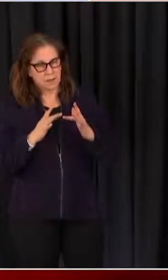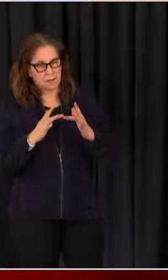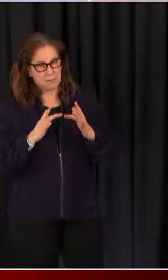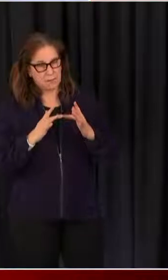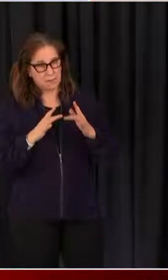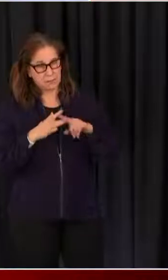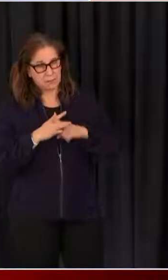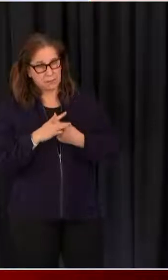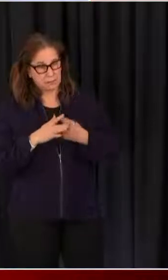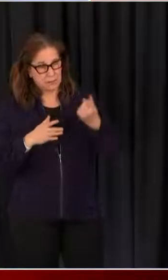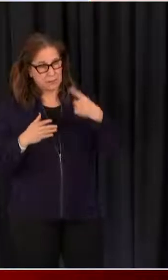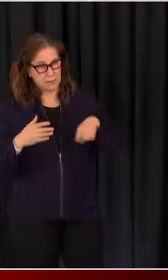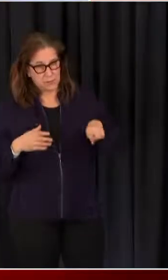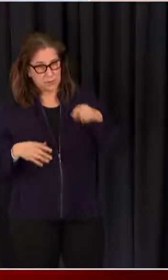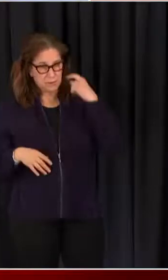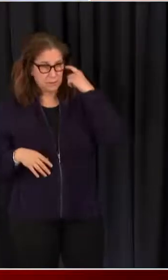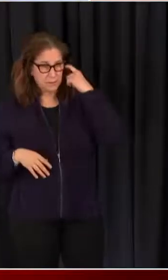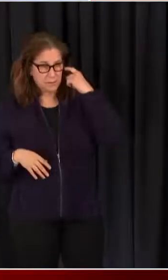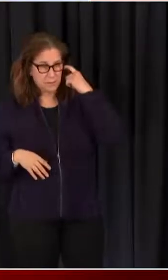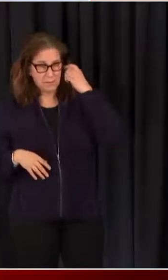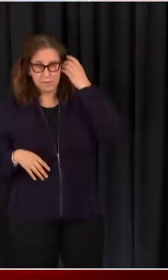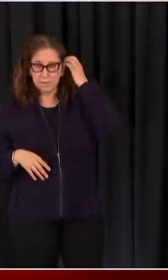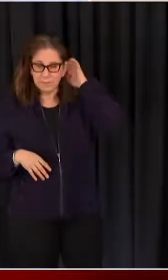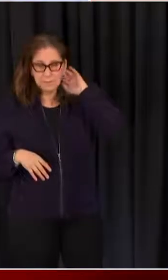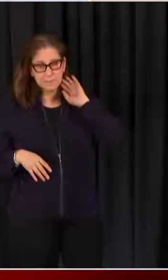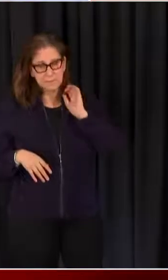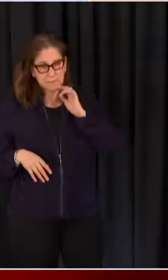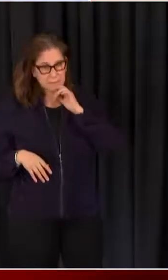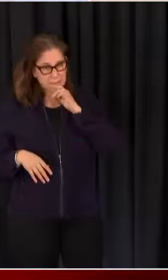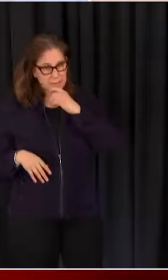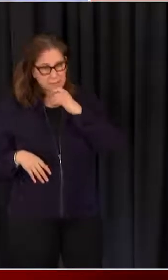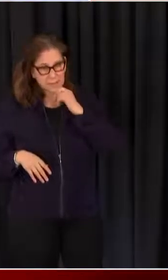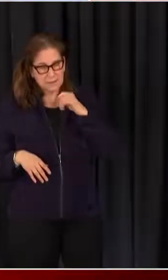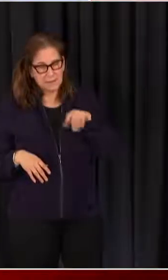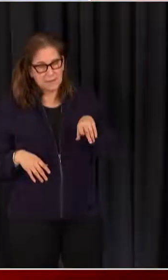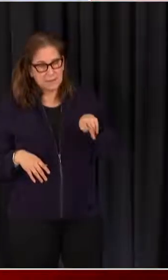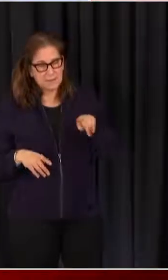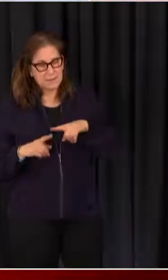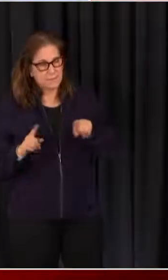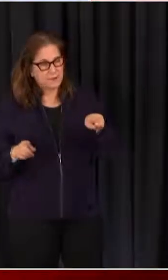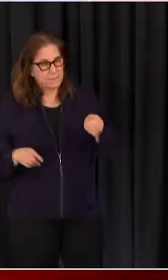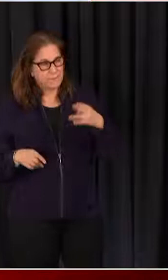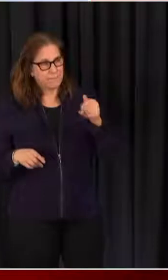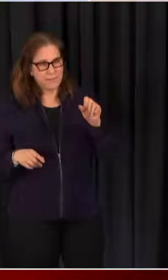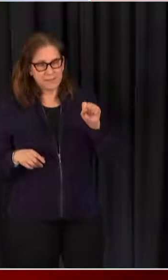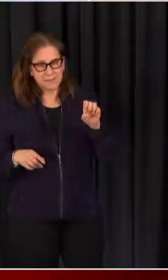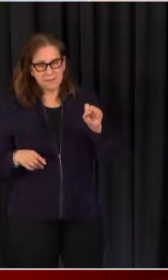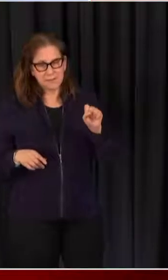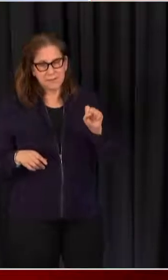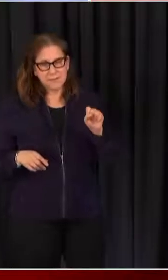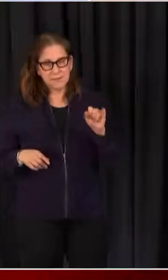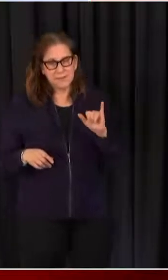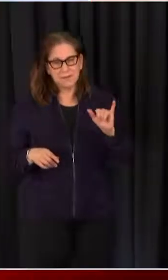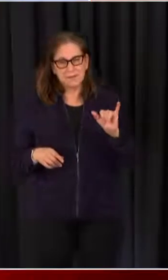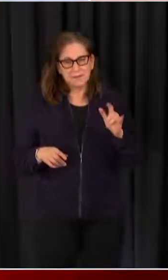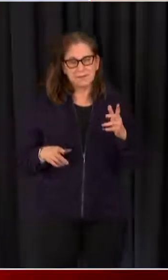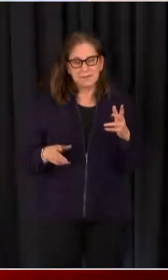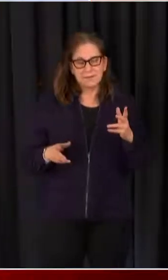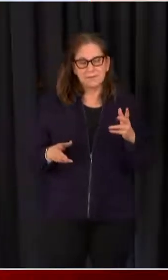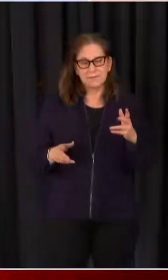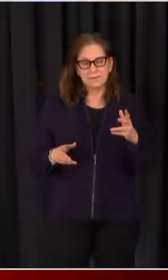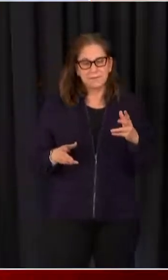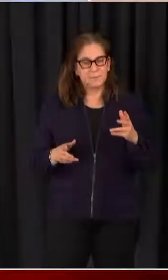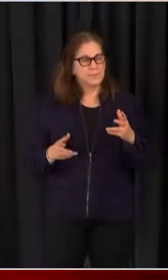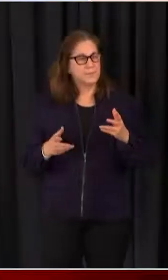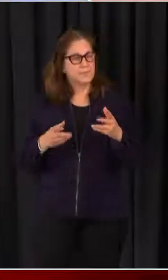week, continue to alert when different phases are, as you have been, like when new groups become